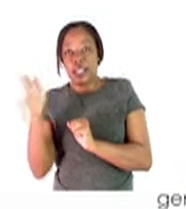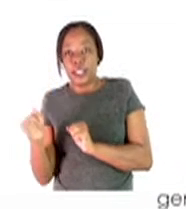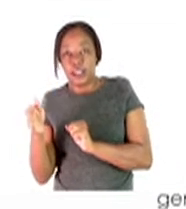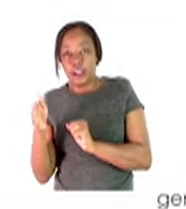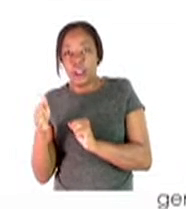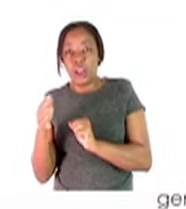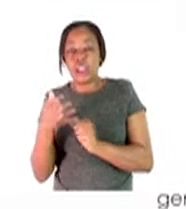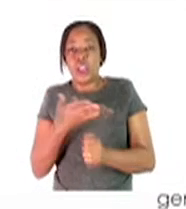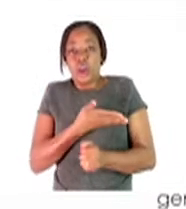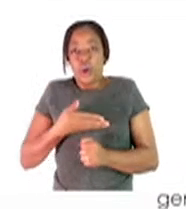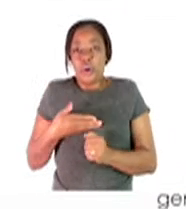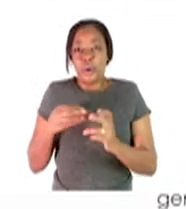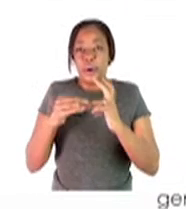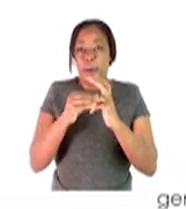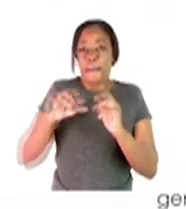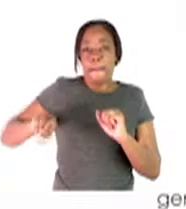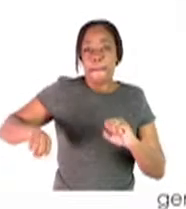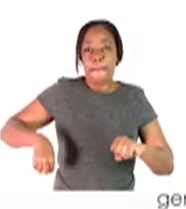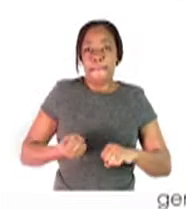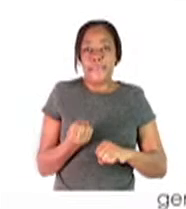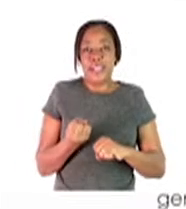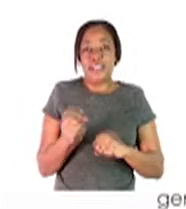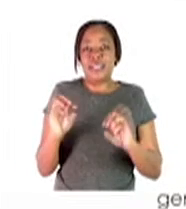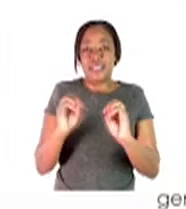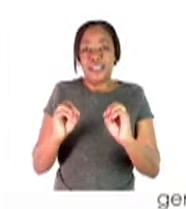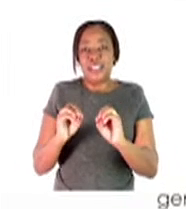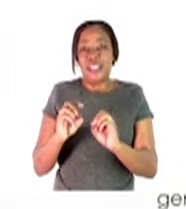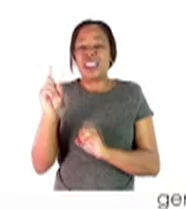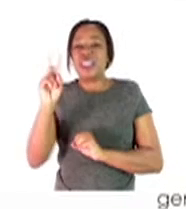We say she is a bachelorette.